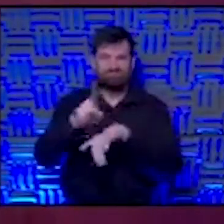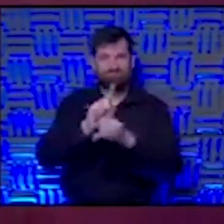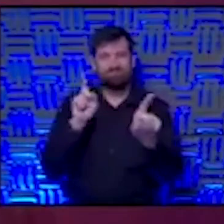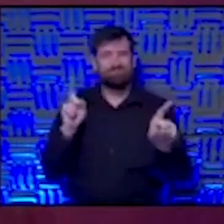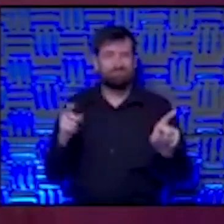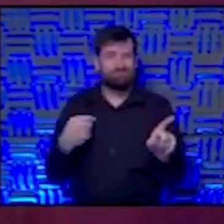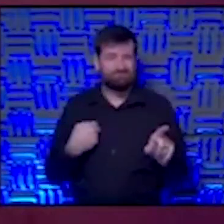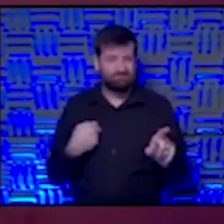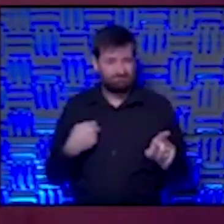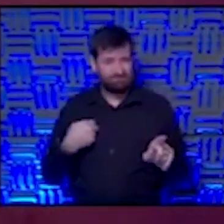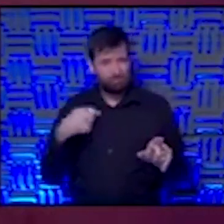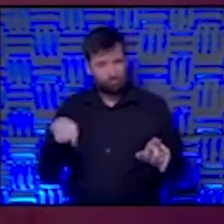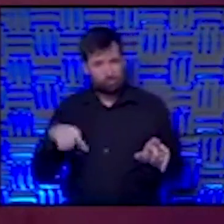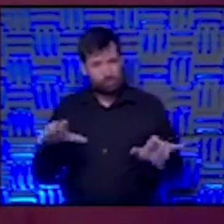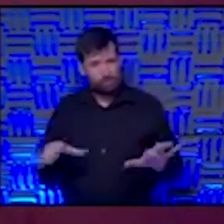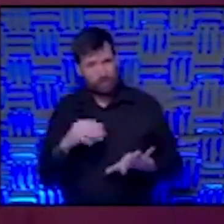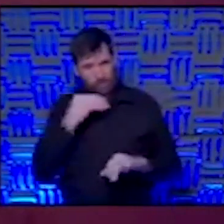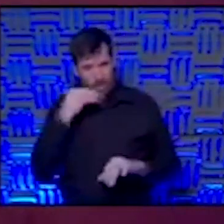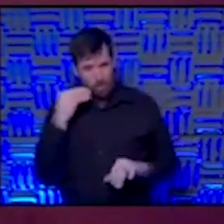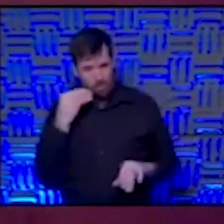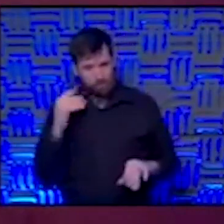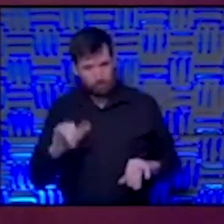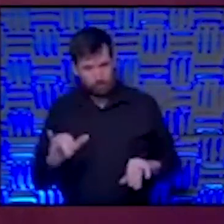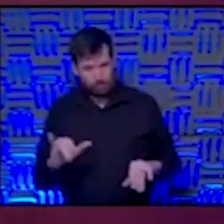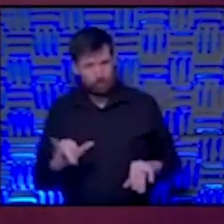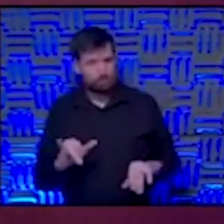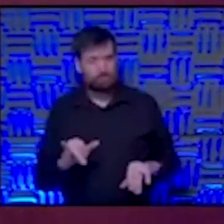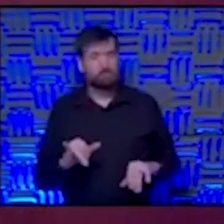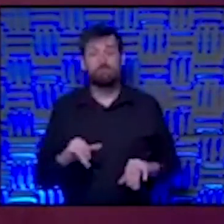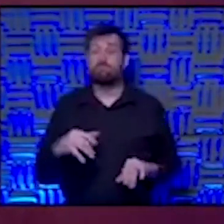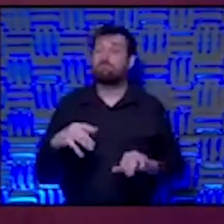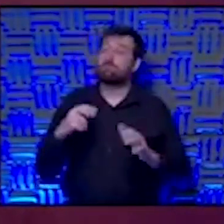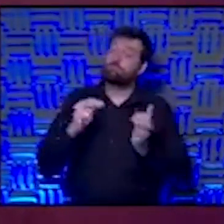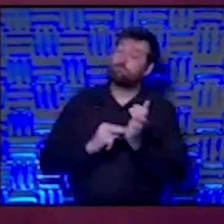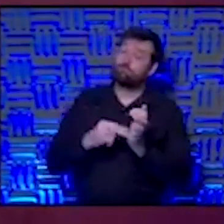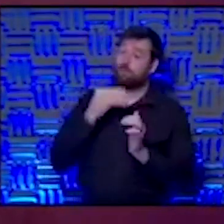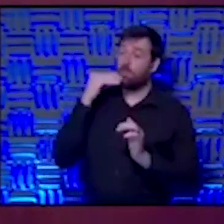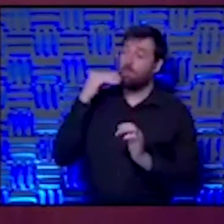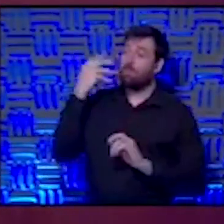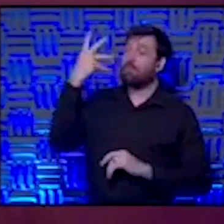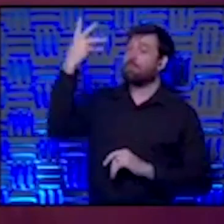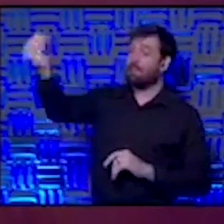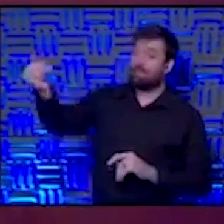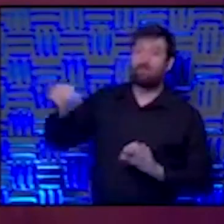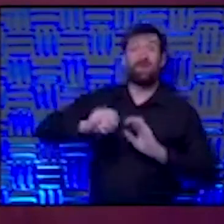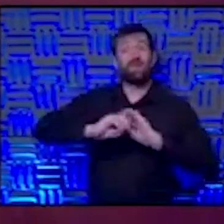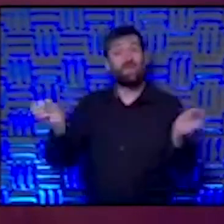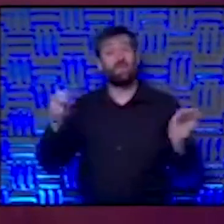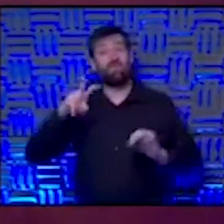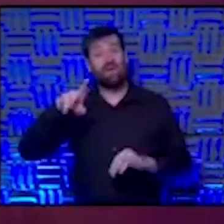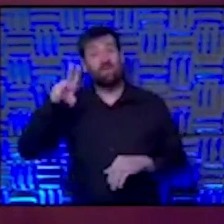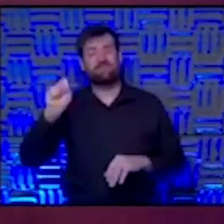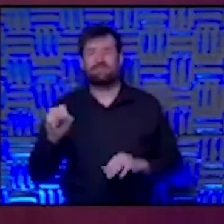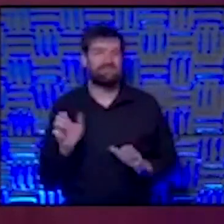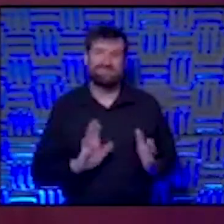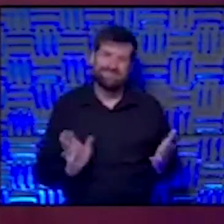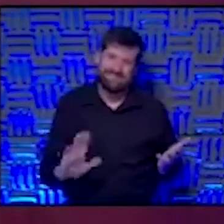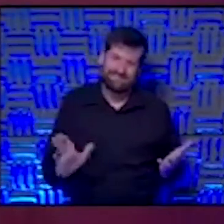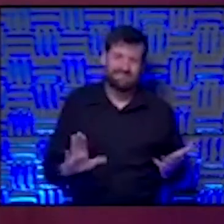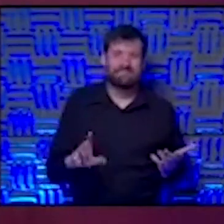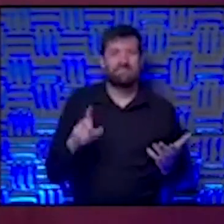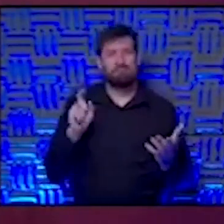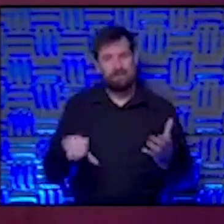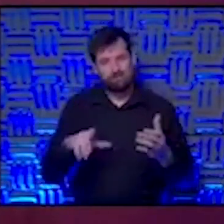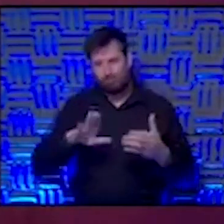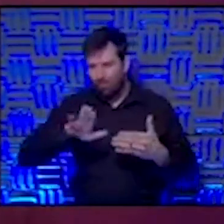things we need to do at home also. It's not like you leave the nursing facility and suddenly there's no virus, right? So we need to do all of